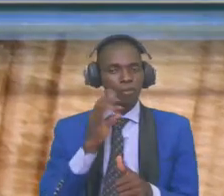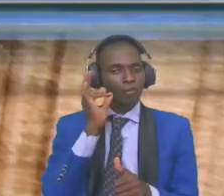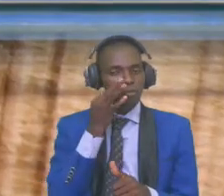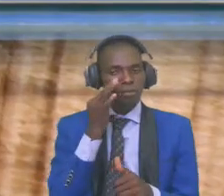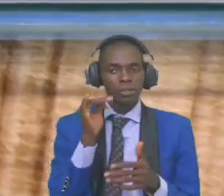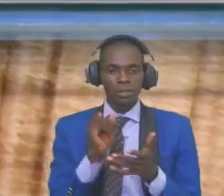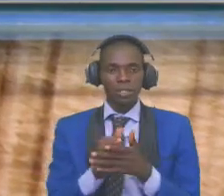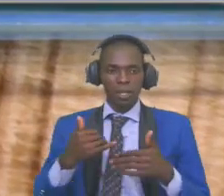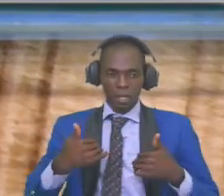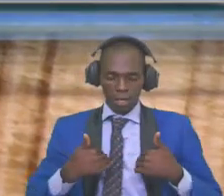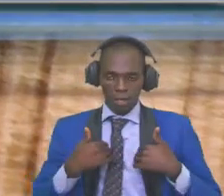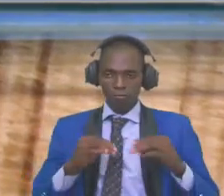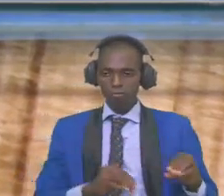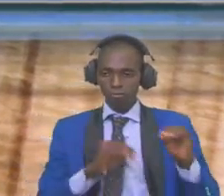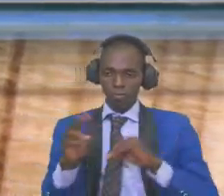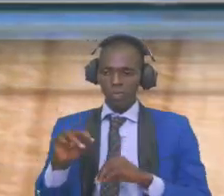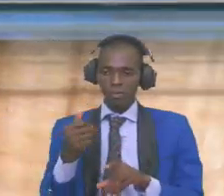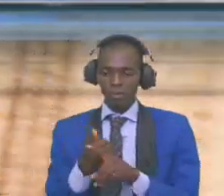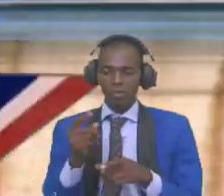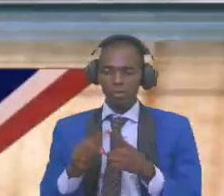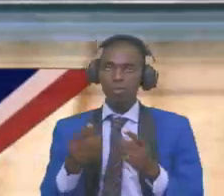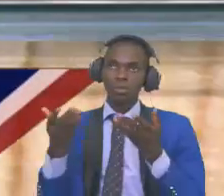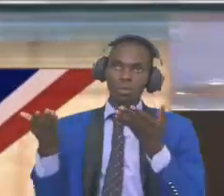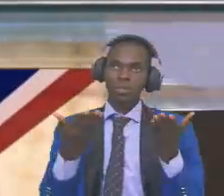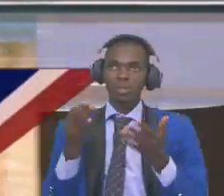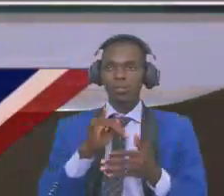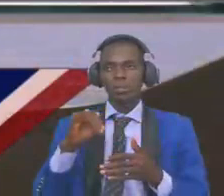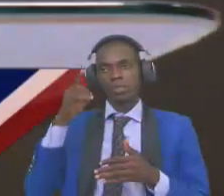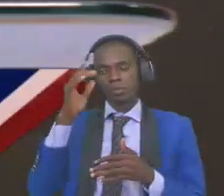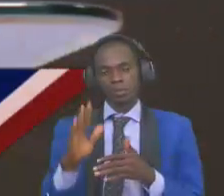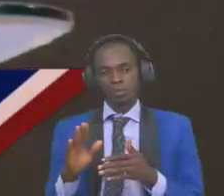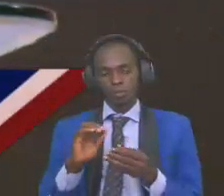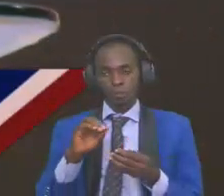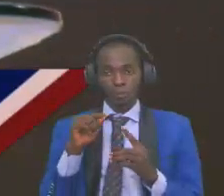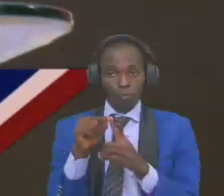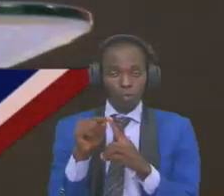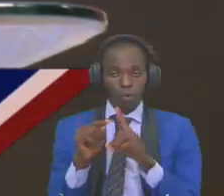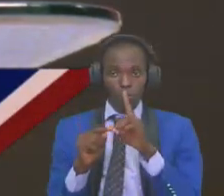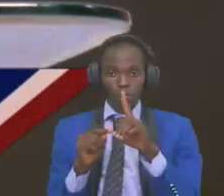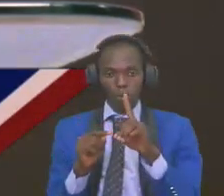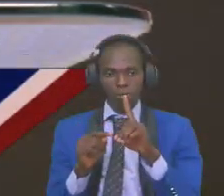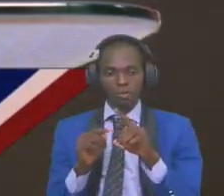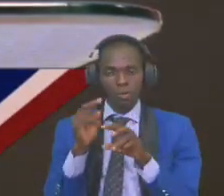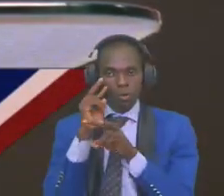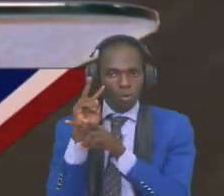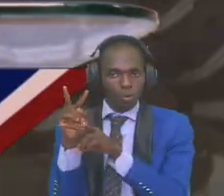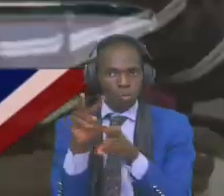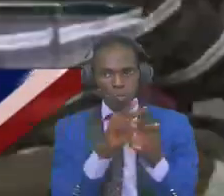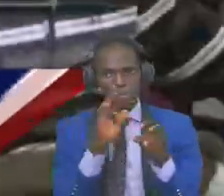the service of God. Number one is watchfulness while